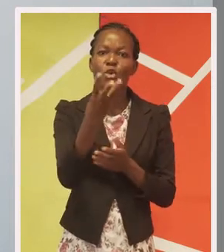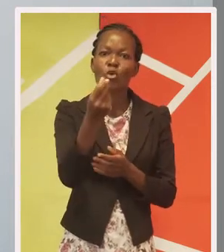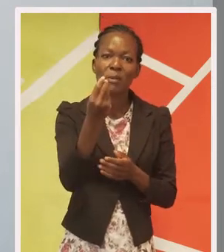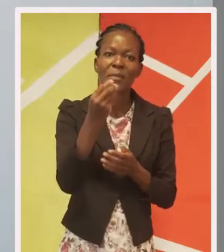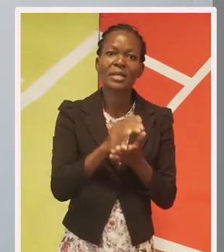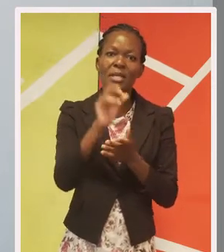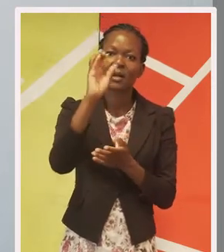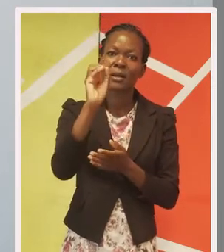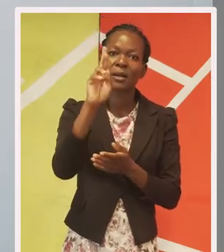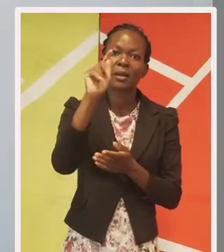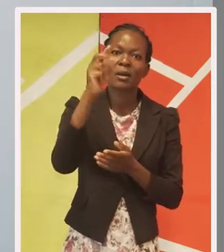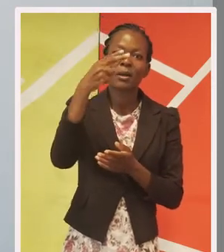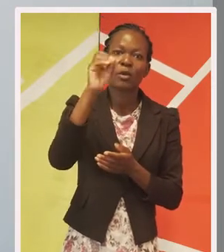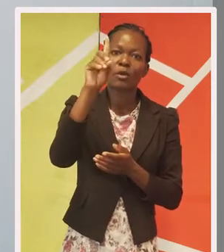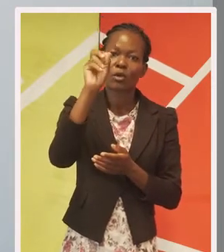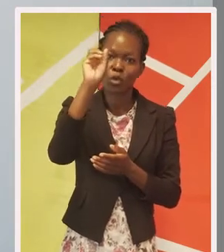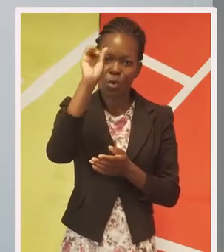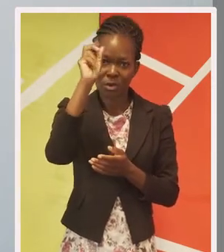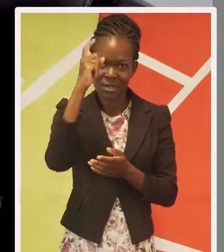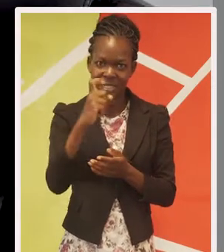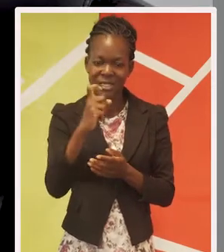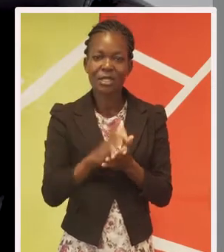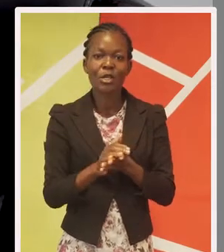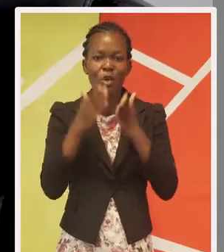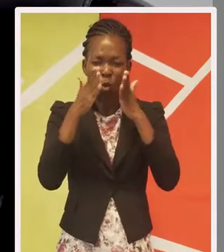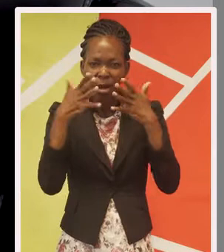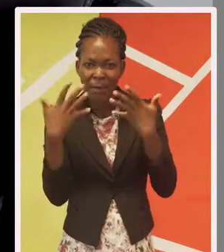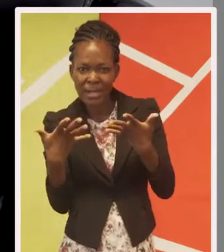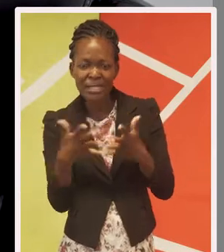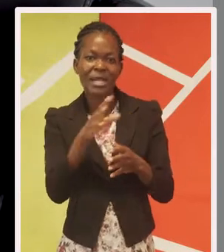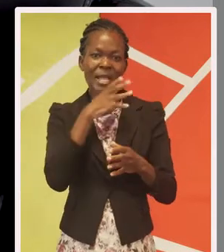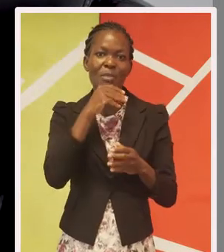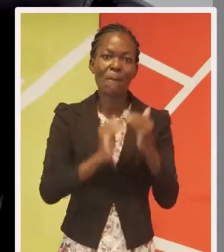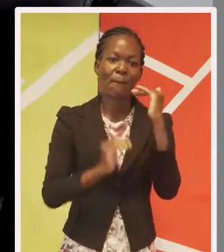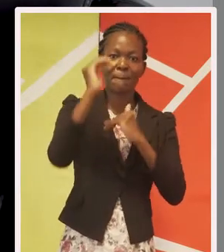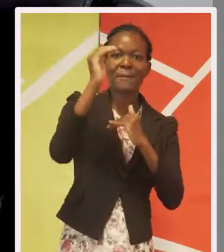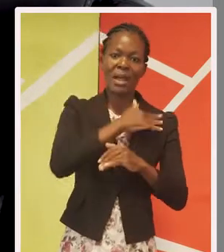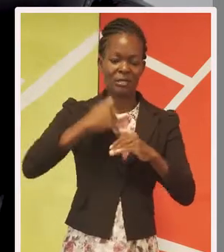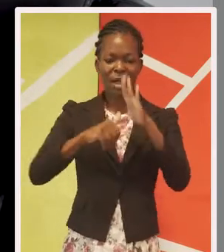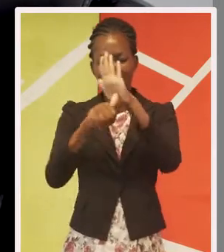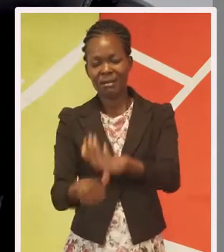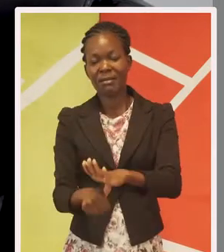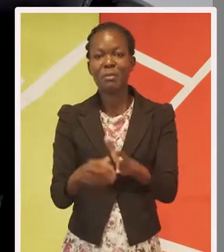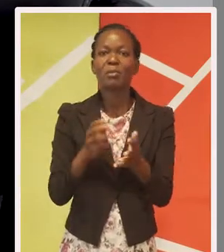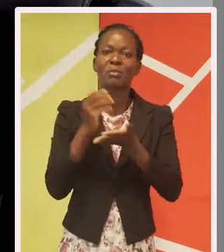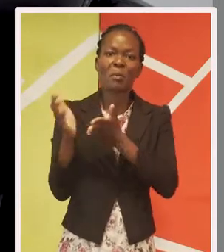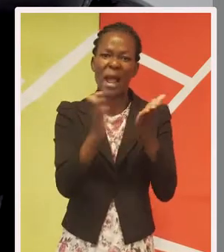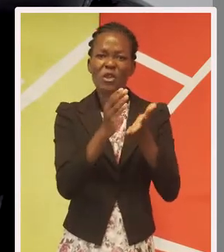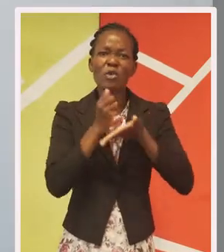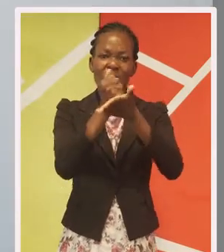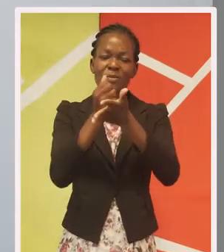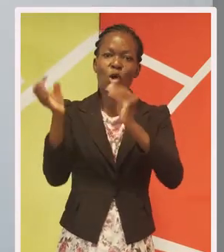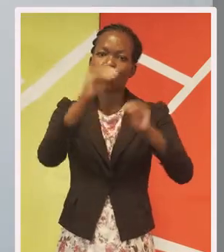orthodox economics basically looks at the working man and ignores the role of women in contributing to economic